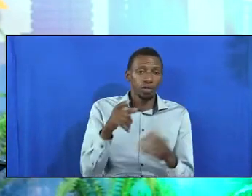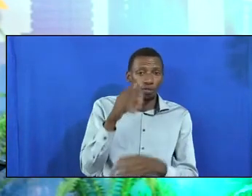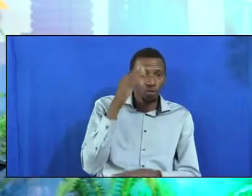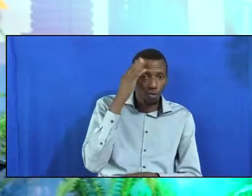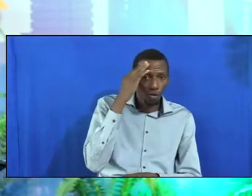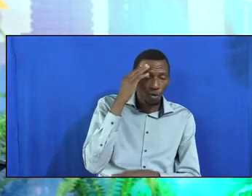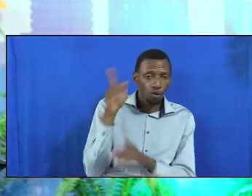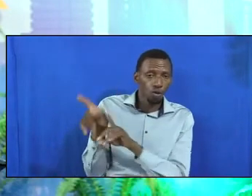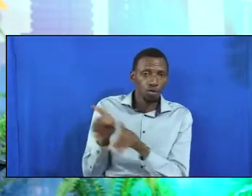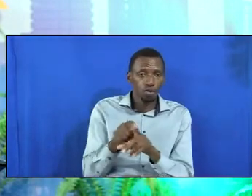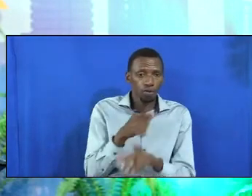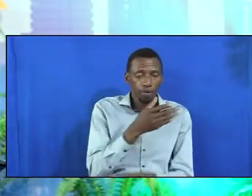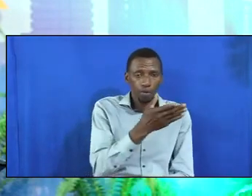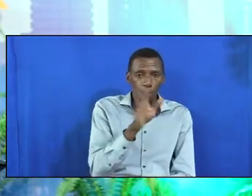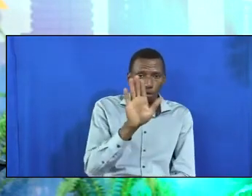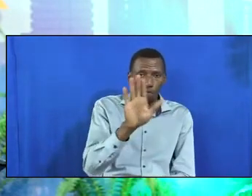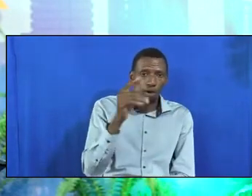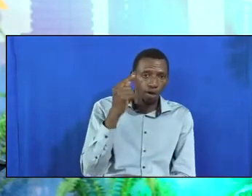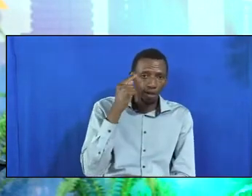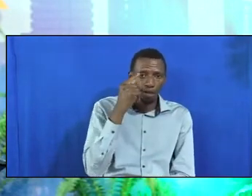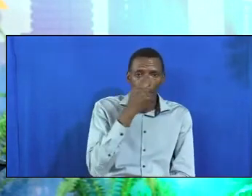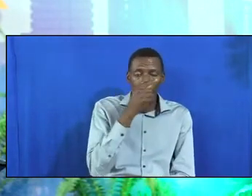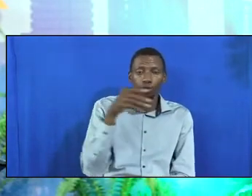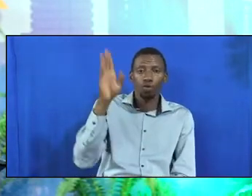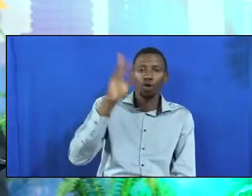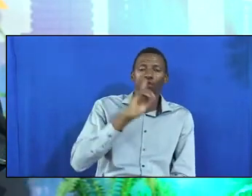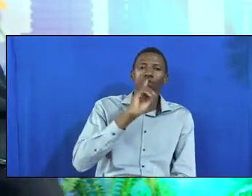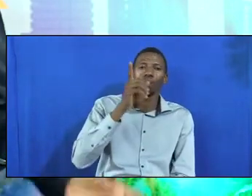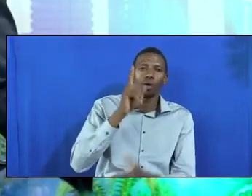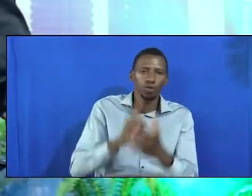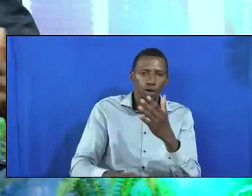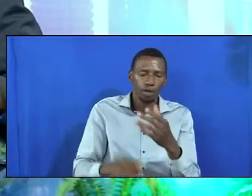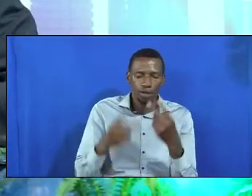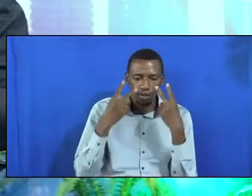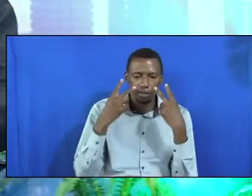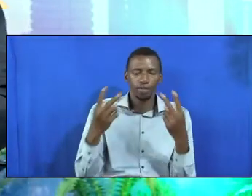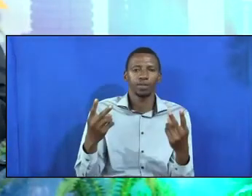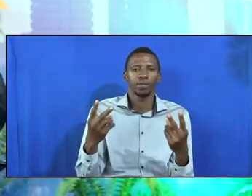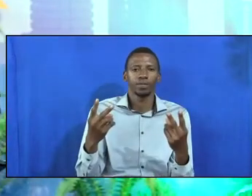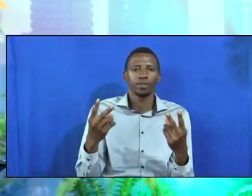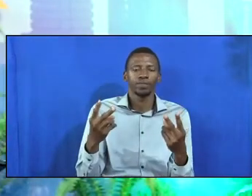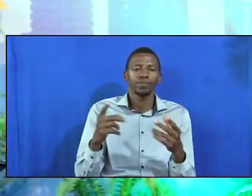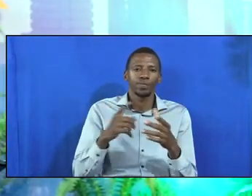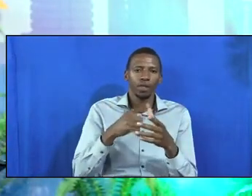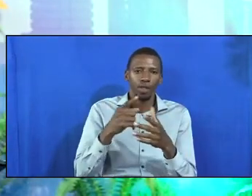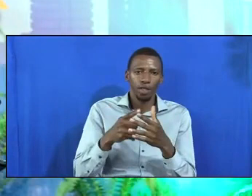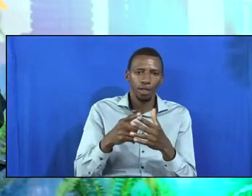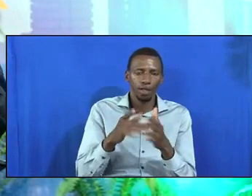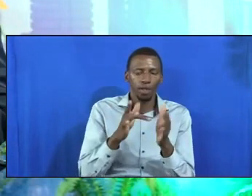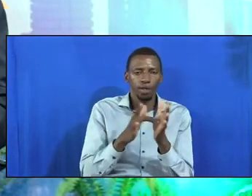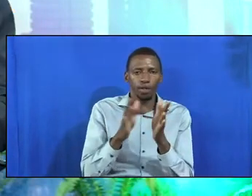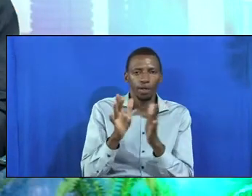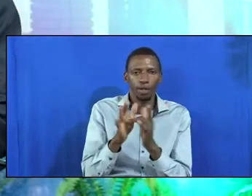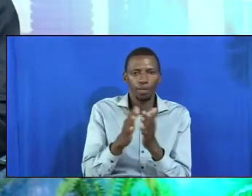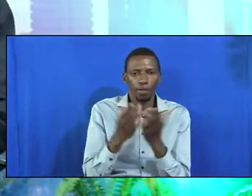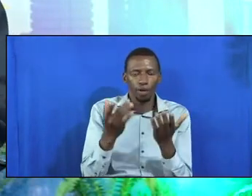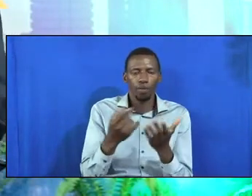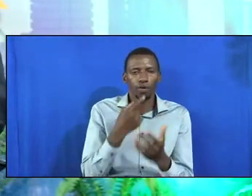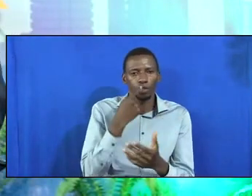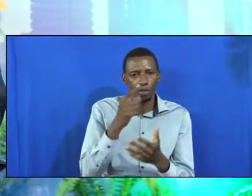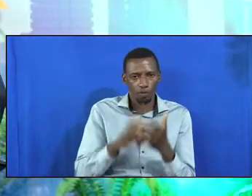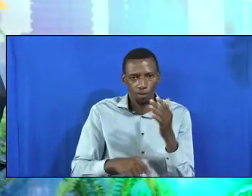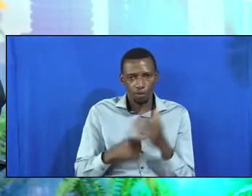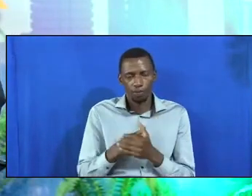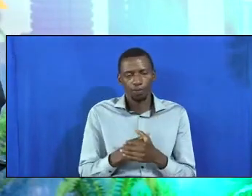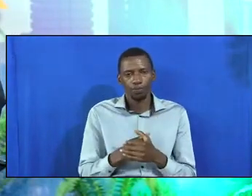them to see, even when they are open. Then the Bible continues to tell me, the Bible tells